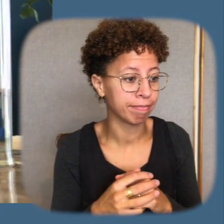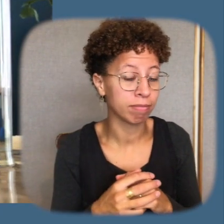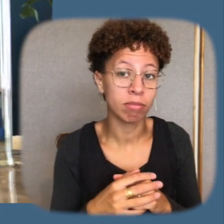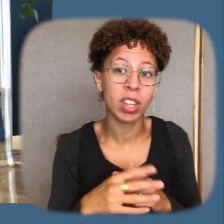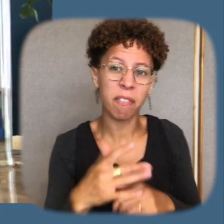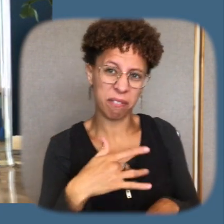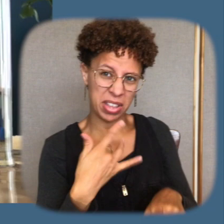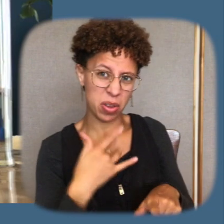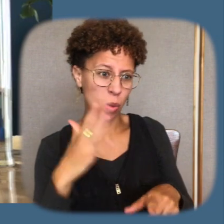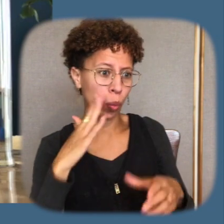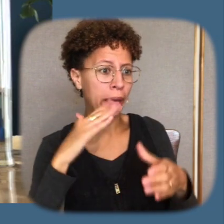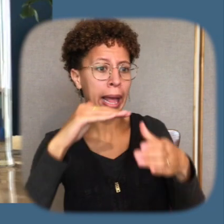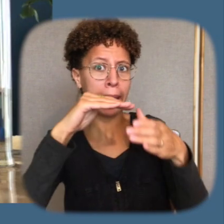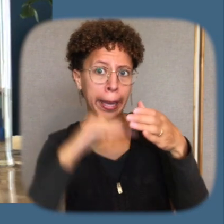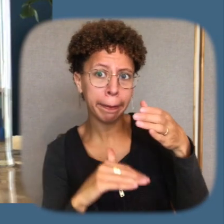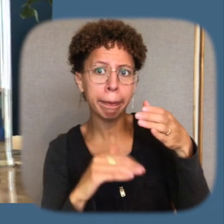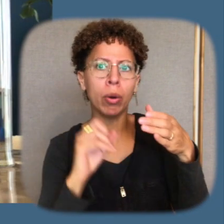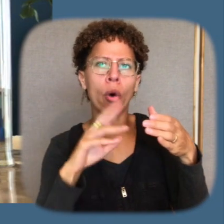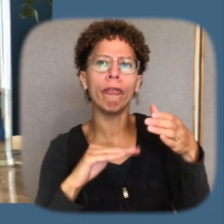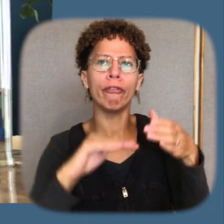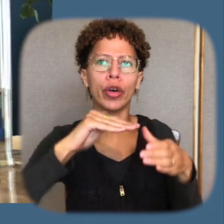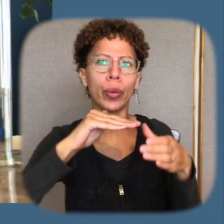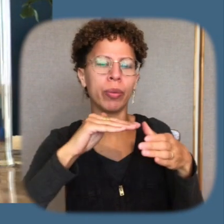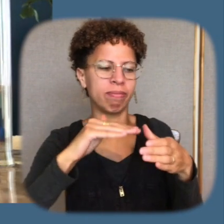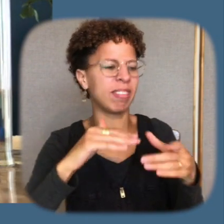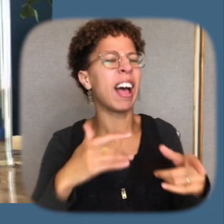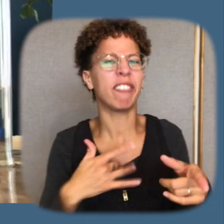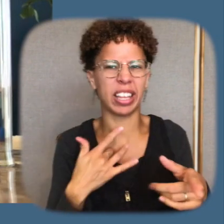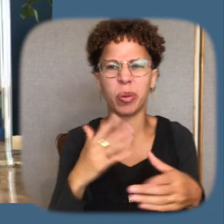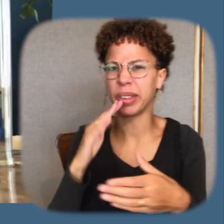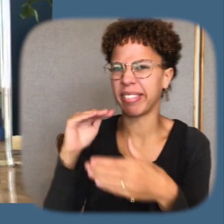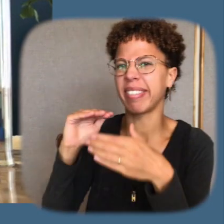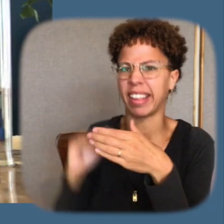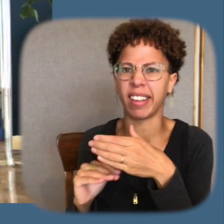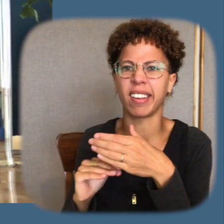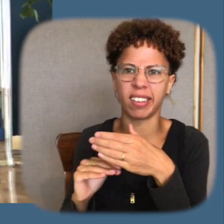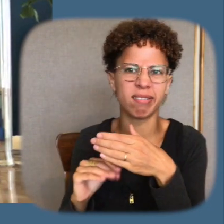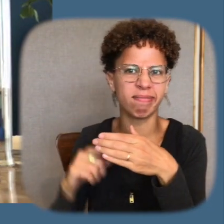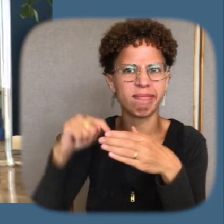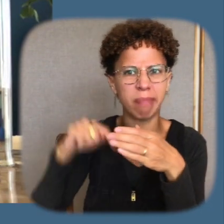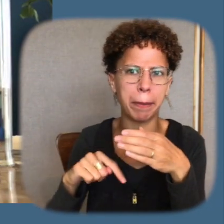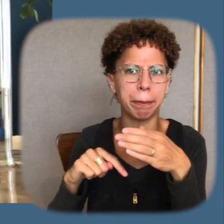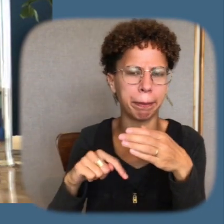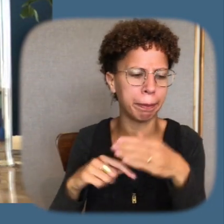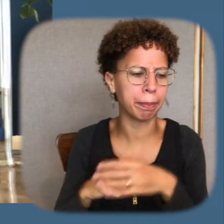Do you think it will sink or float? I think it will sink.